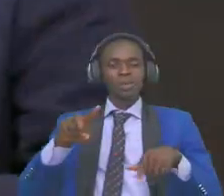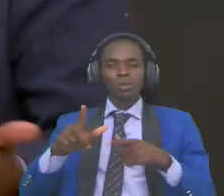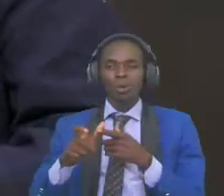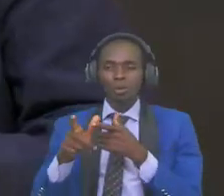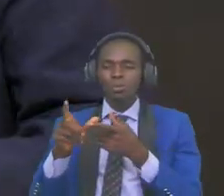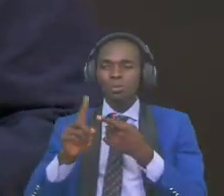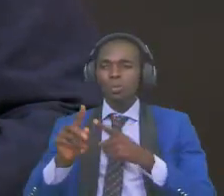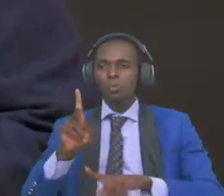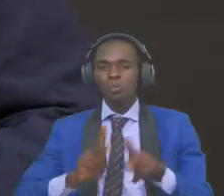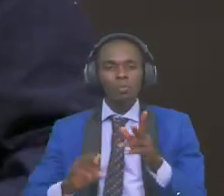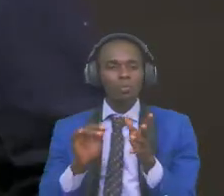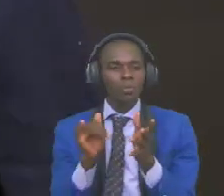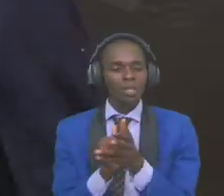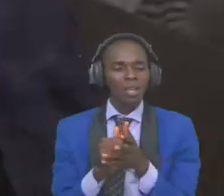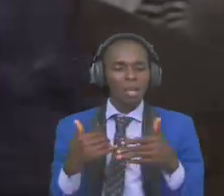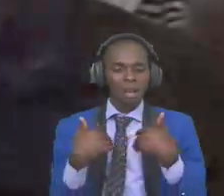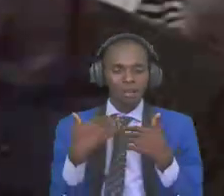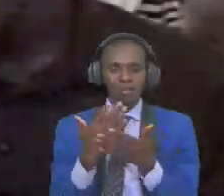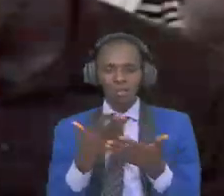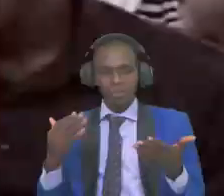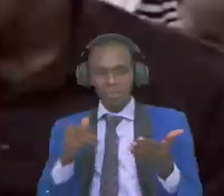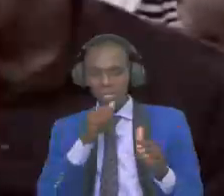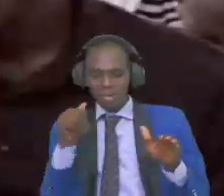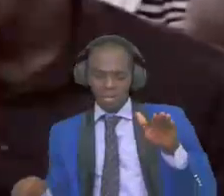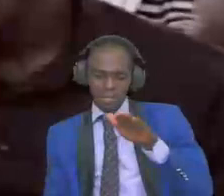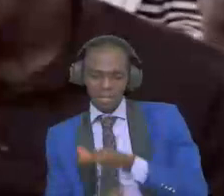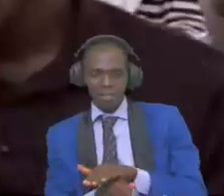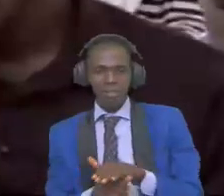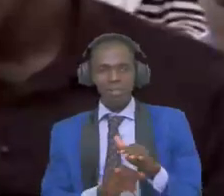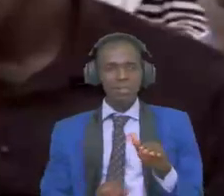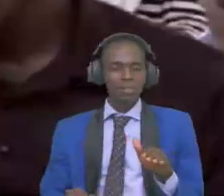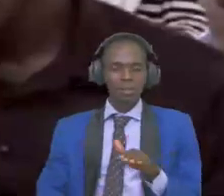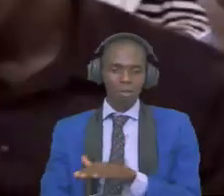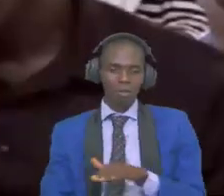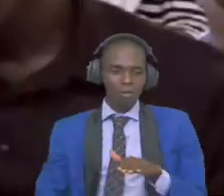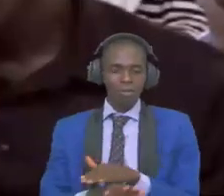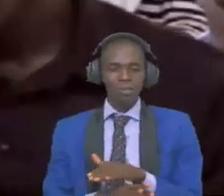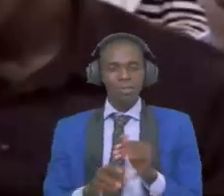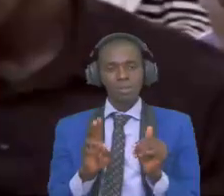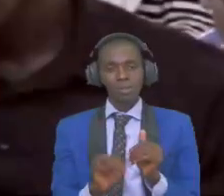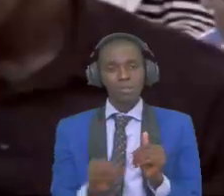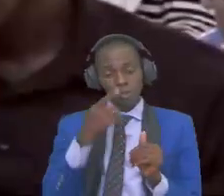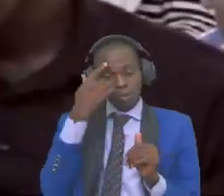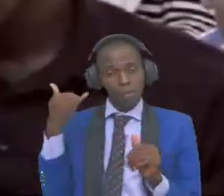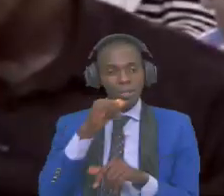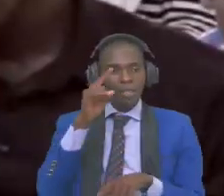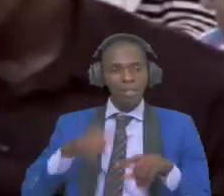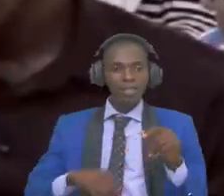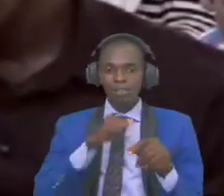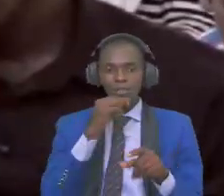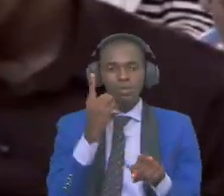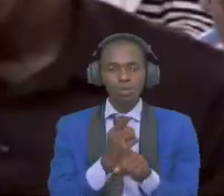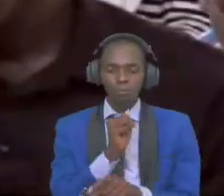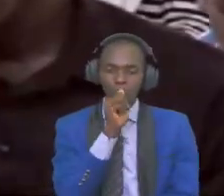those that have some things under their carpet, because they cannot endure. And